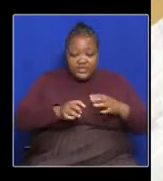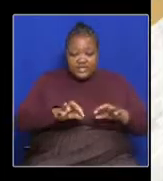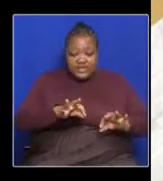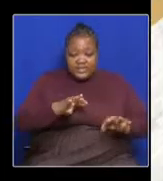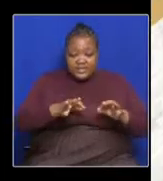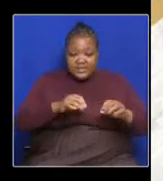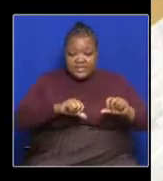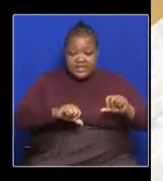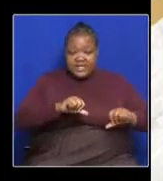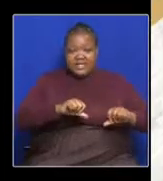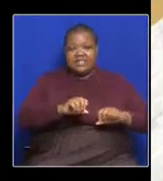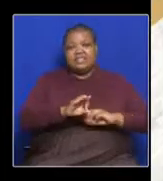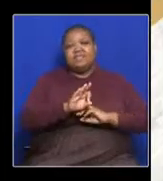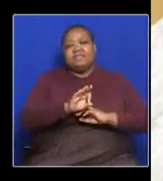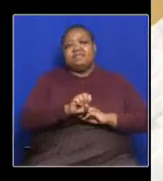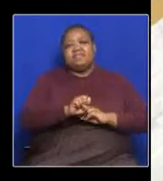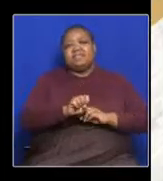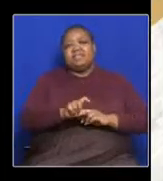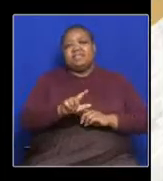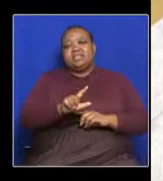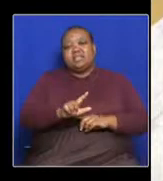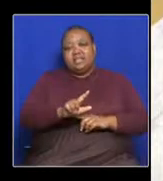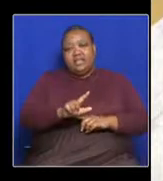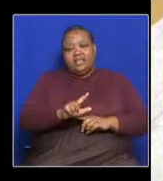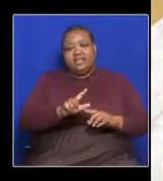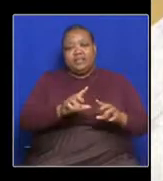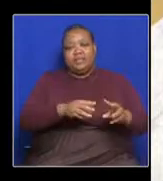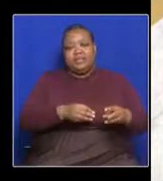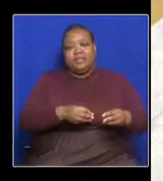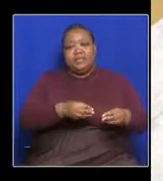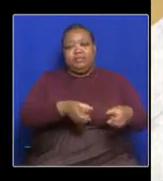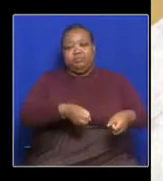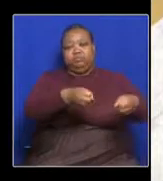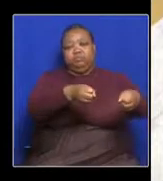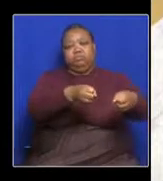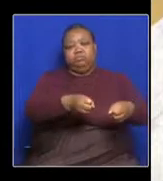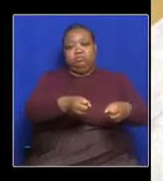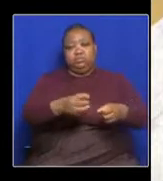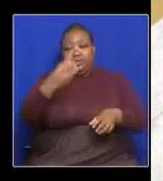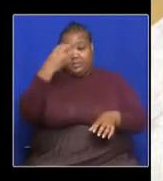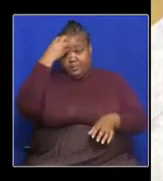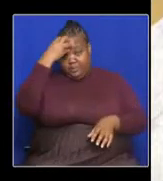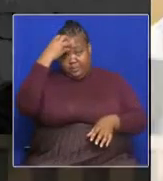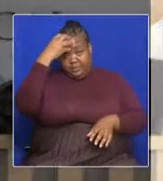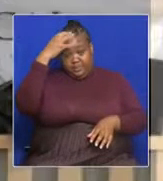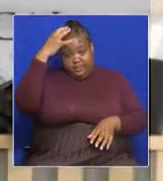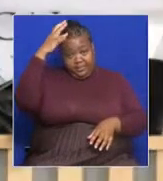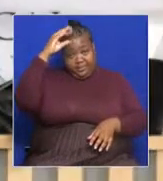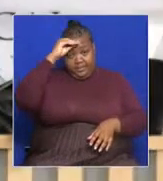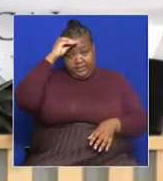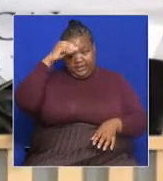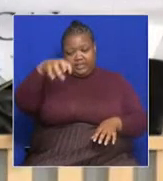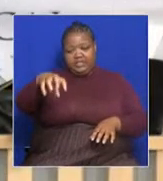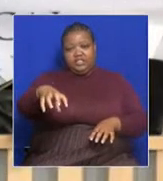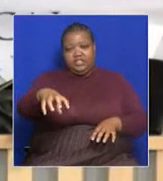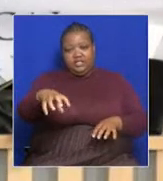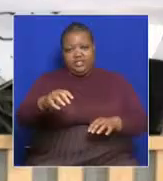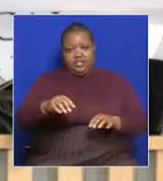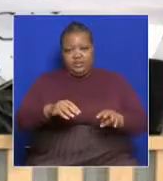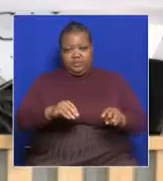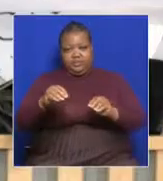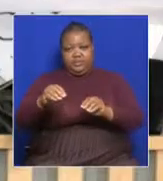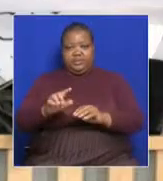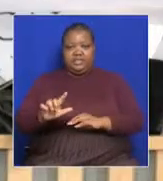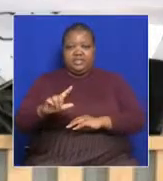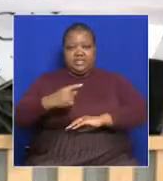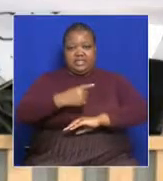within 7 days after it was handed in at the police station. Do you see that? I see that. For the moment, let's ignore the 7 days, the prescribed